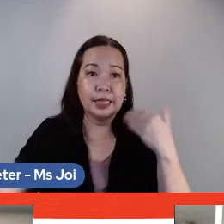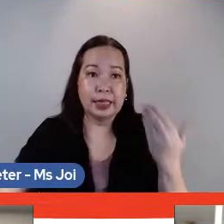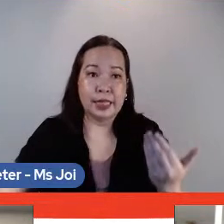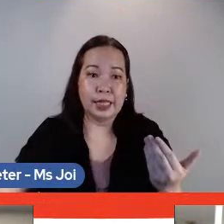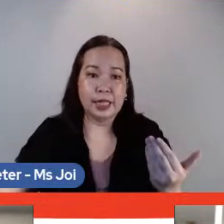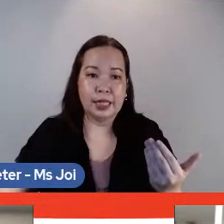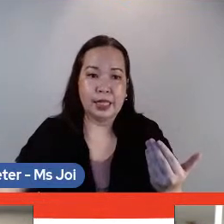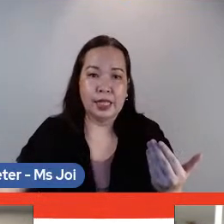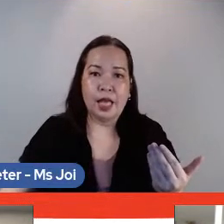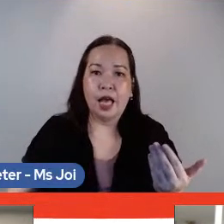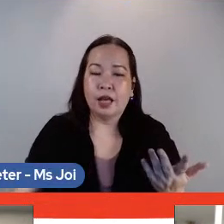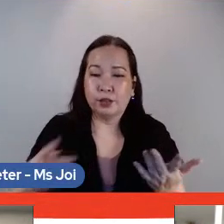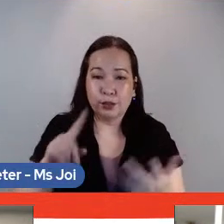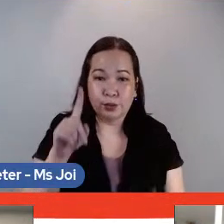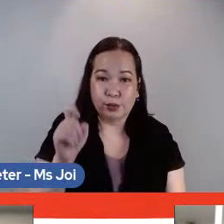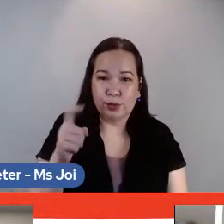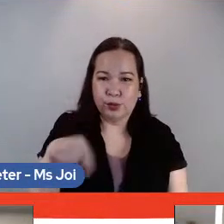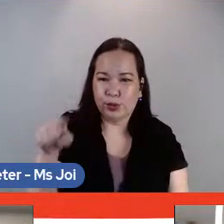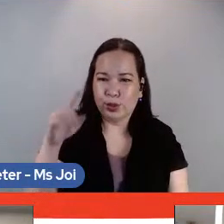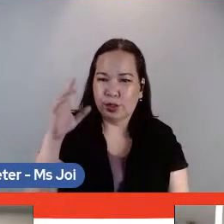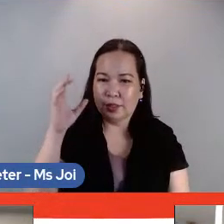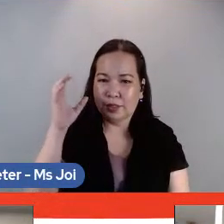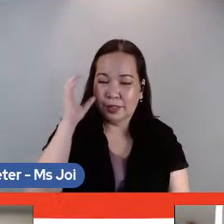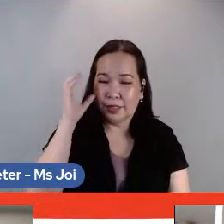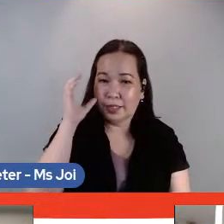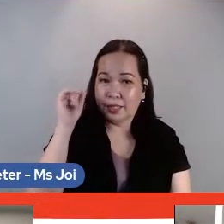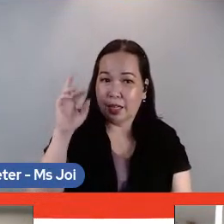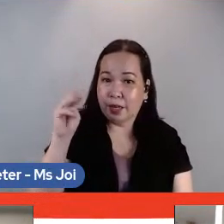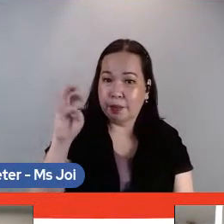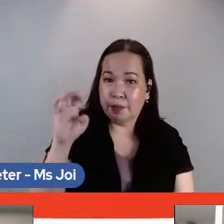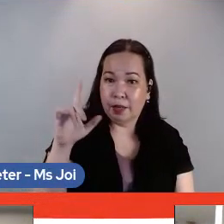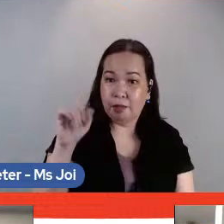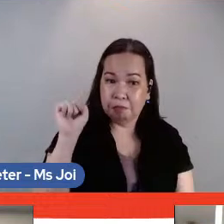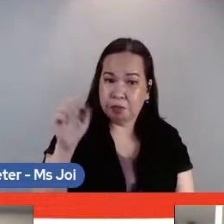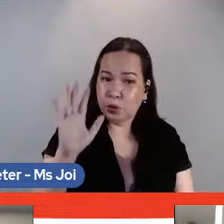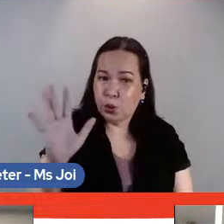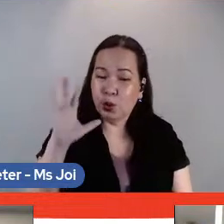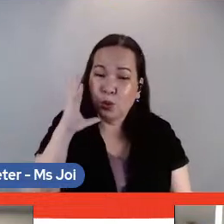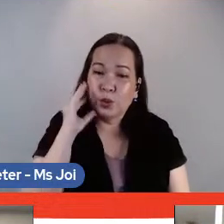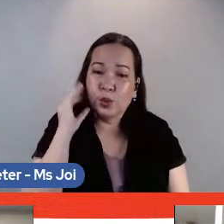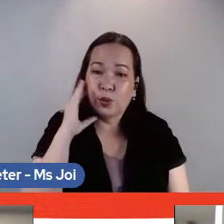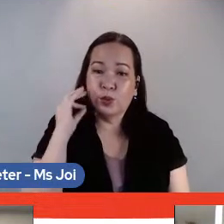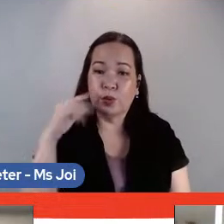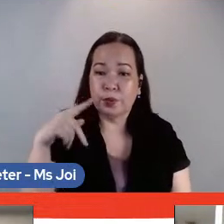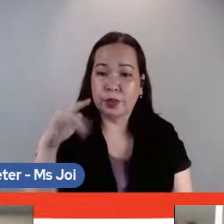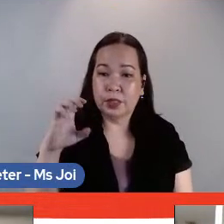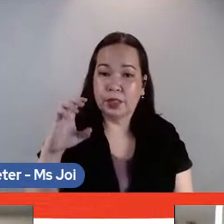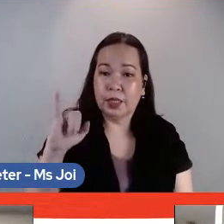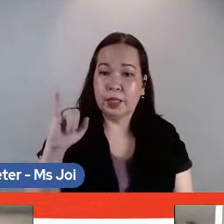PCIG's experience in covering campaign finance during the Philippine elections? And has